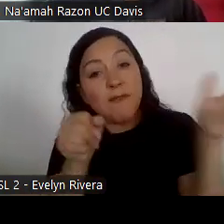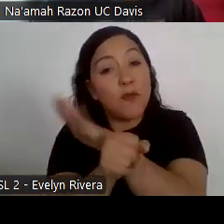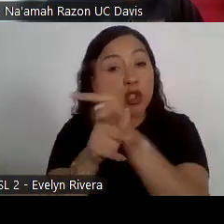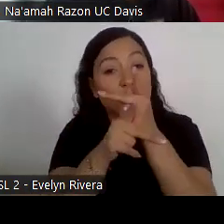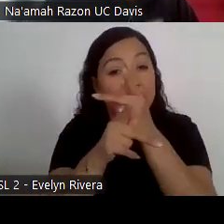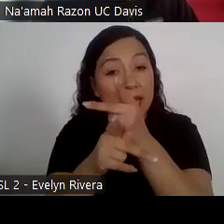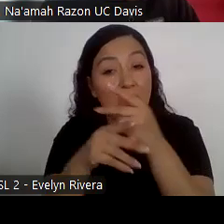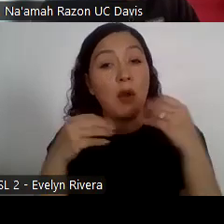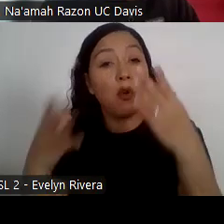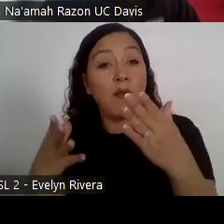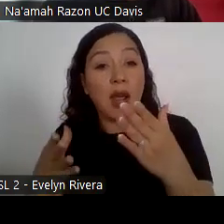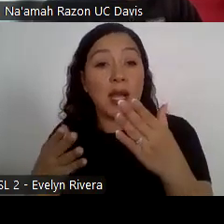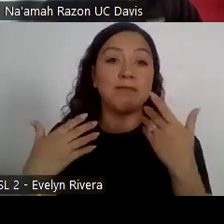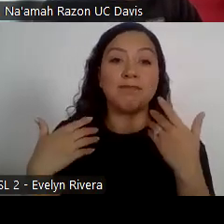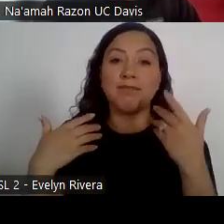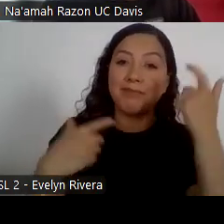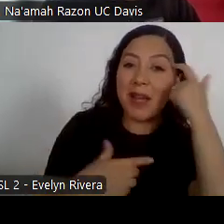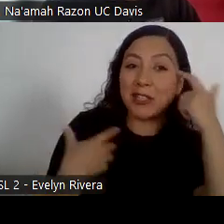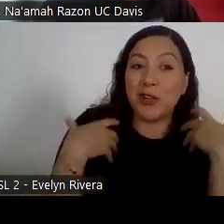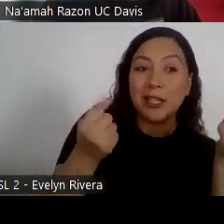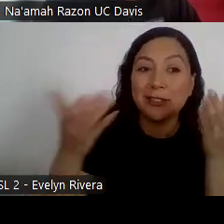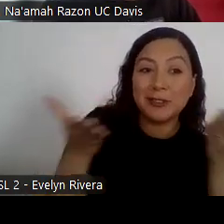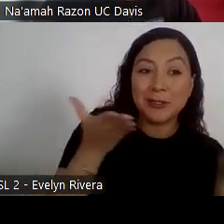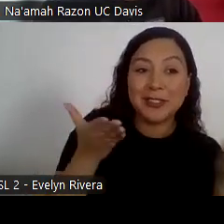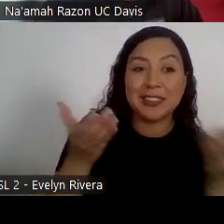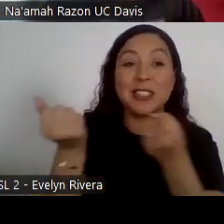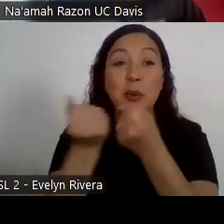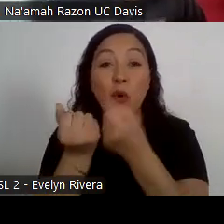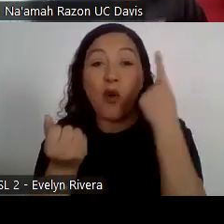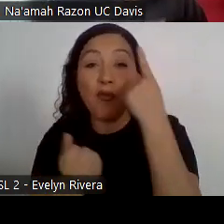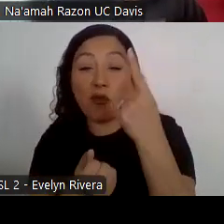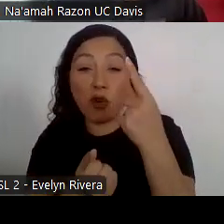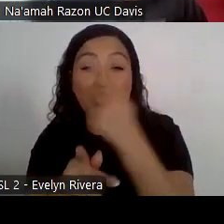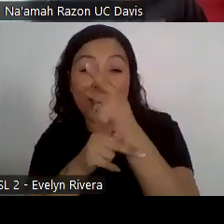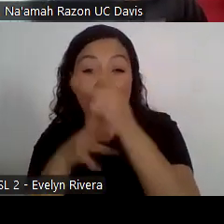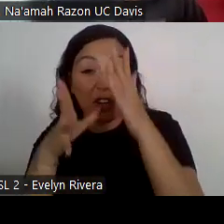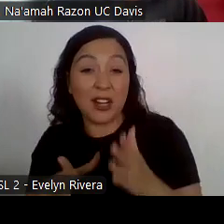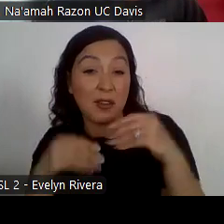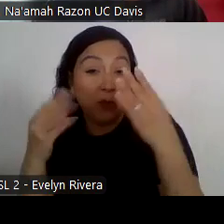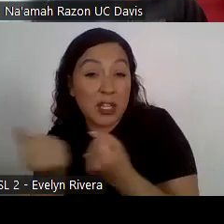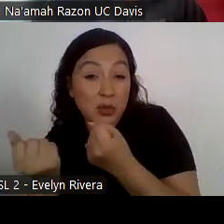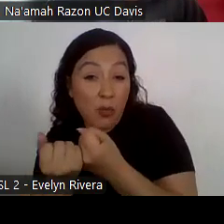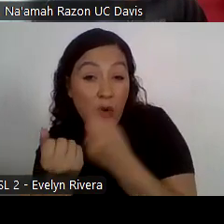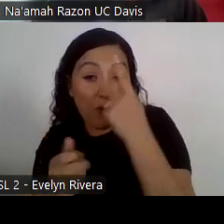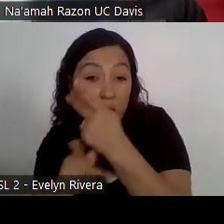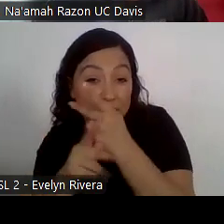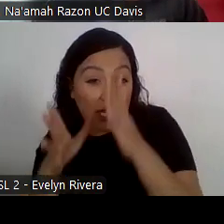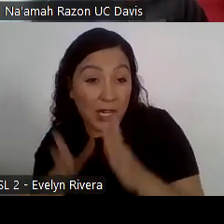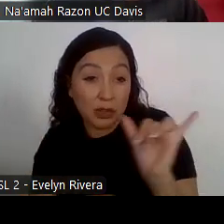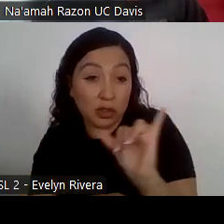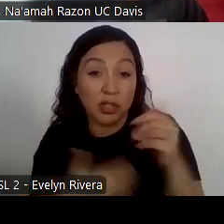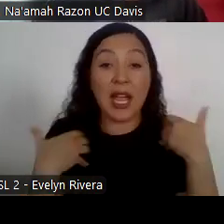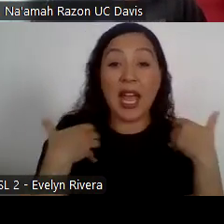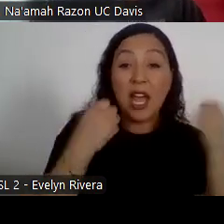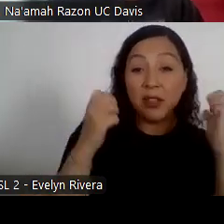and health services. A lot more support is needed for caregiver well-being. Then, health and education